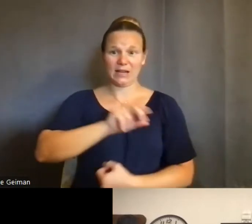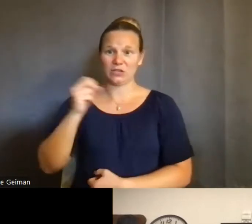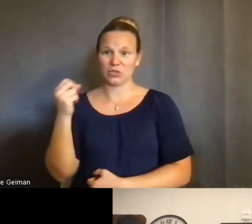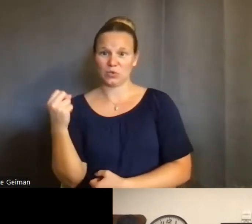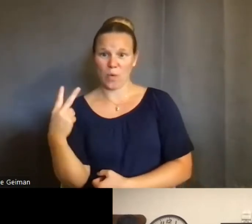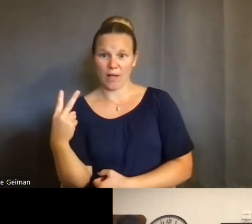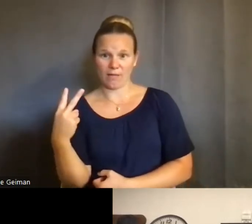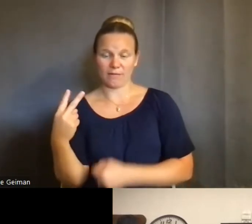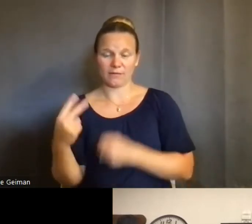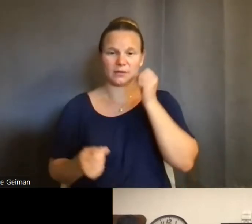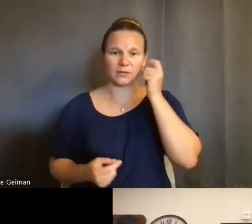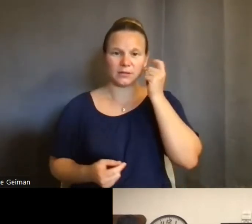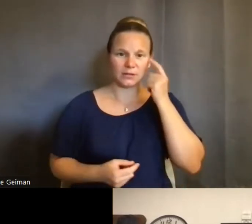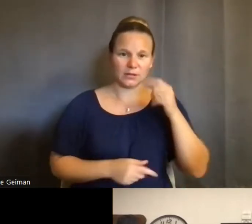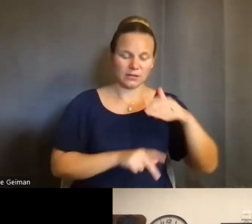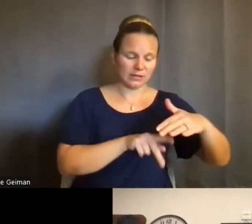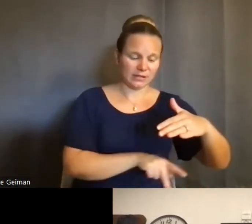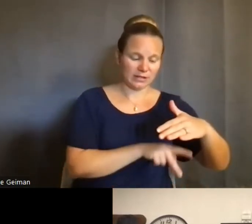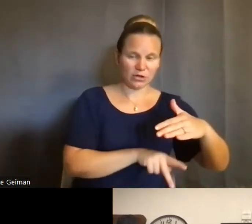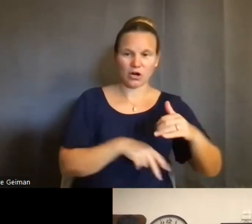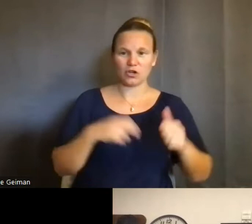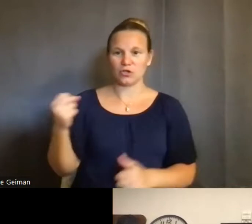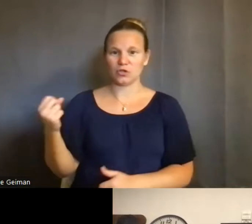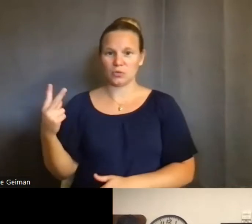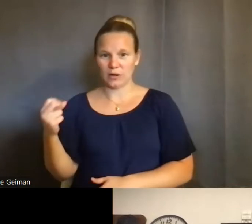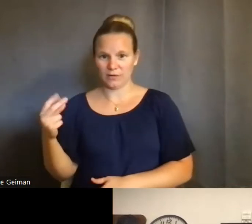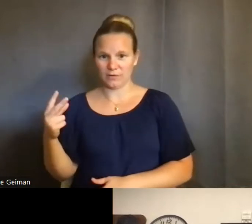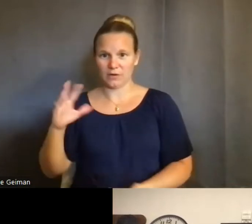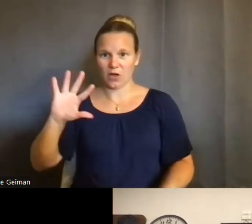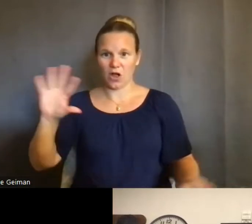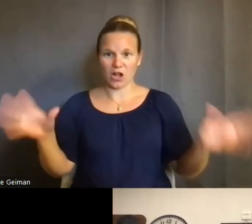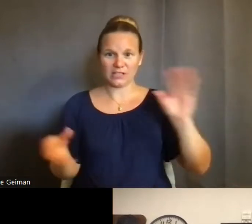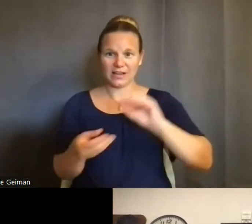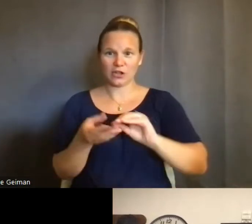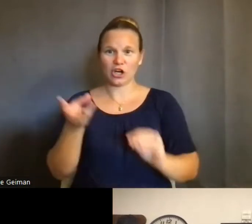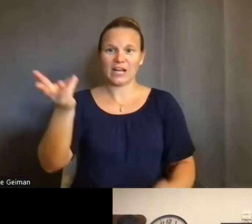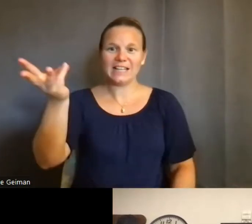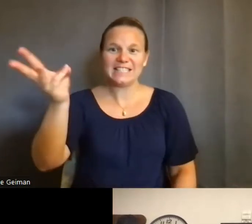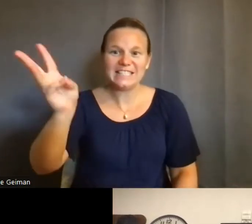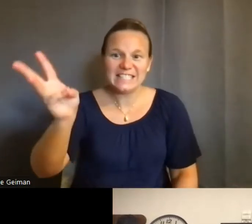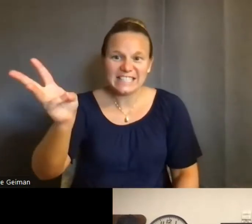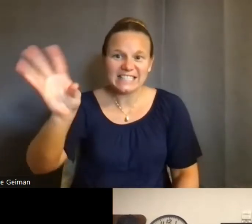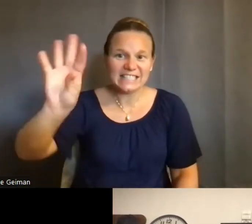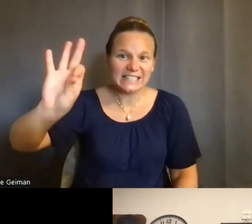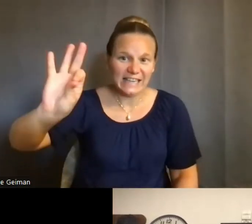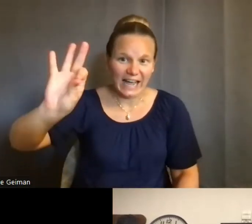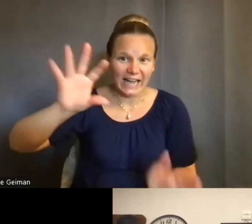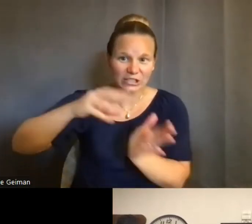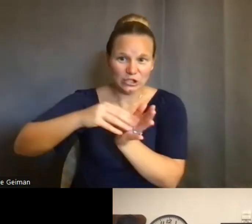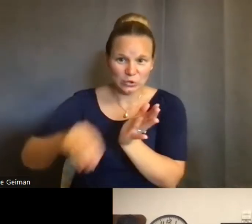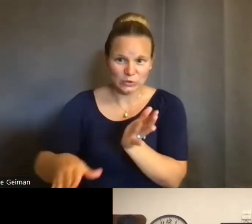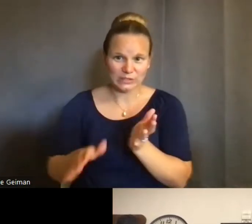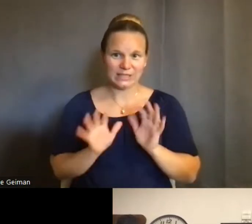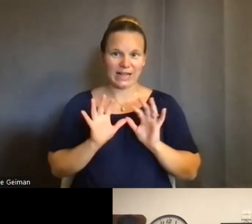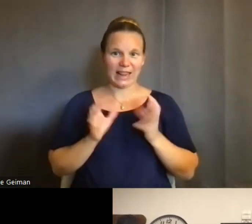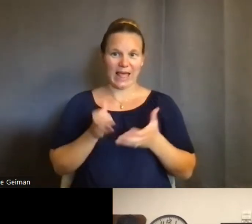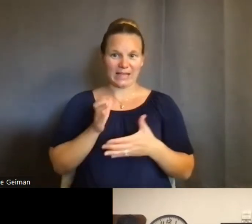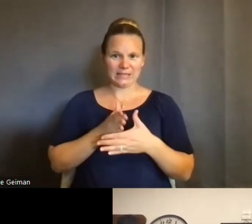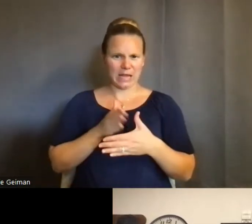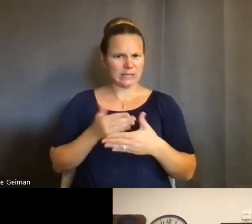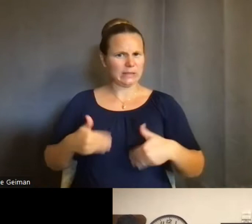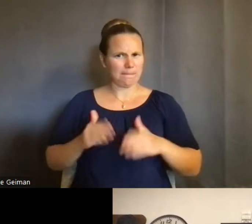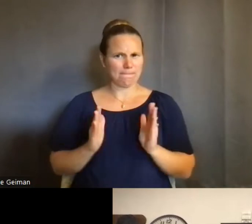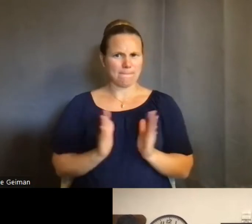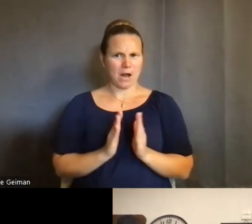from kindergarten through 12th graders, we have 69 students. Class sizes are very small here in this school.